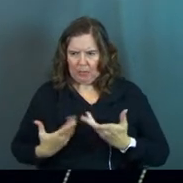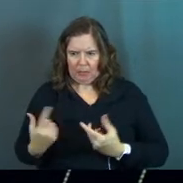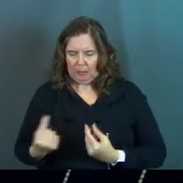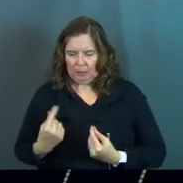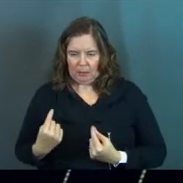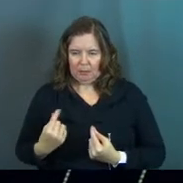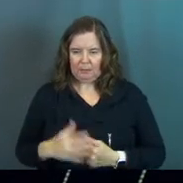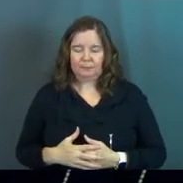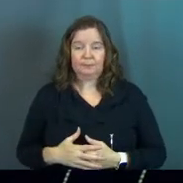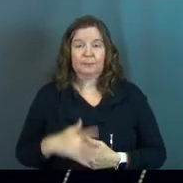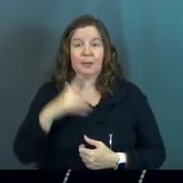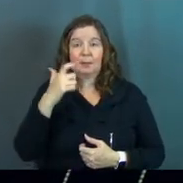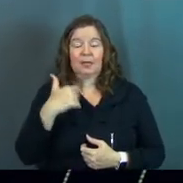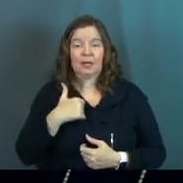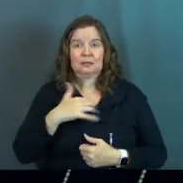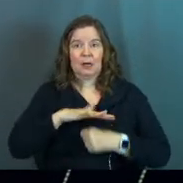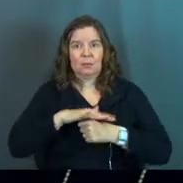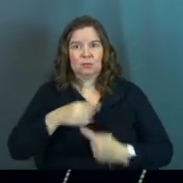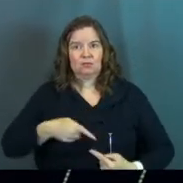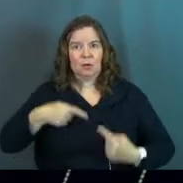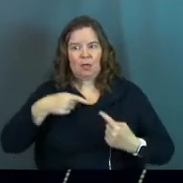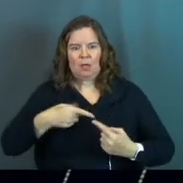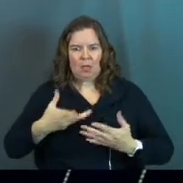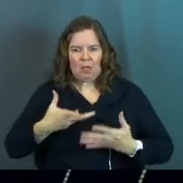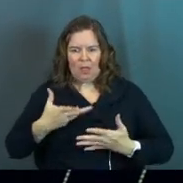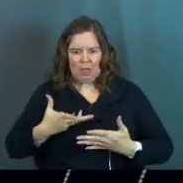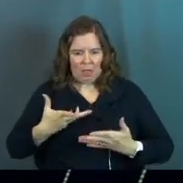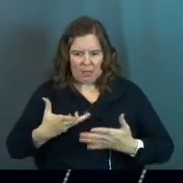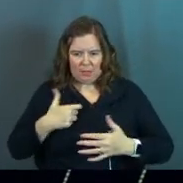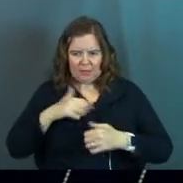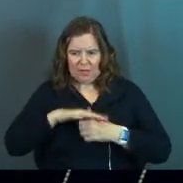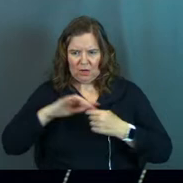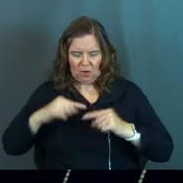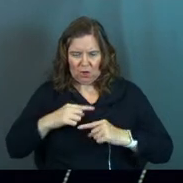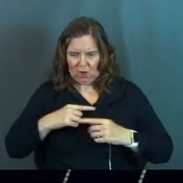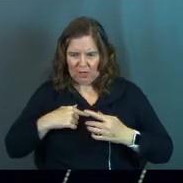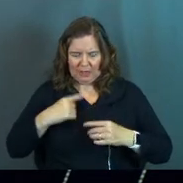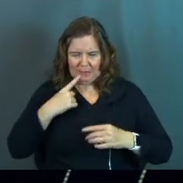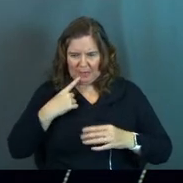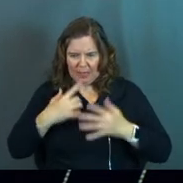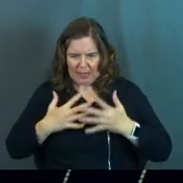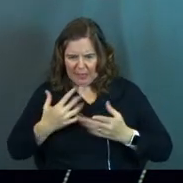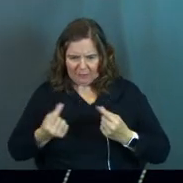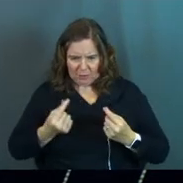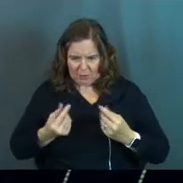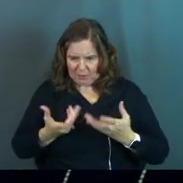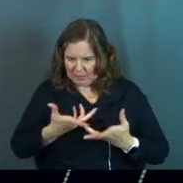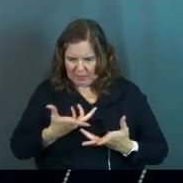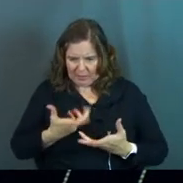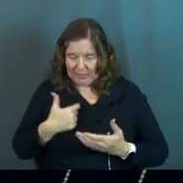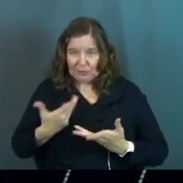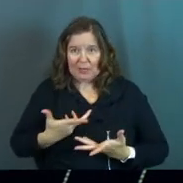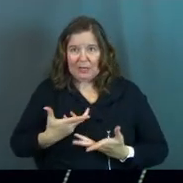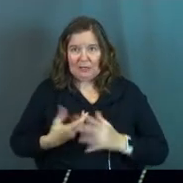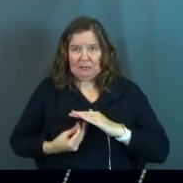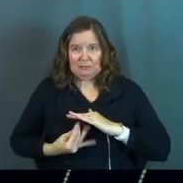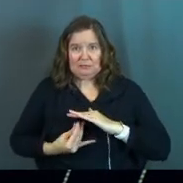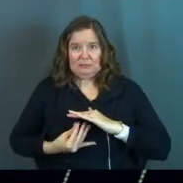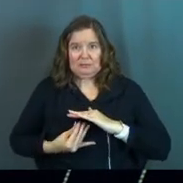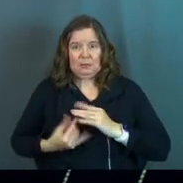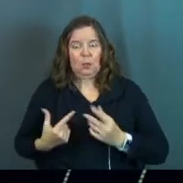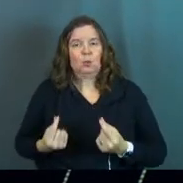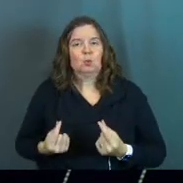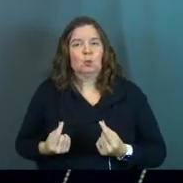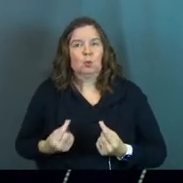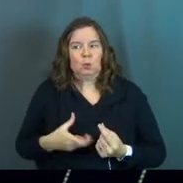chest. Right? Because I'm struggling, and that stress and that hurt and that bitterness, I got to do something with it. It's right here.